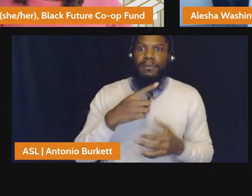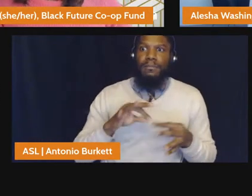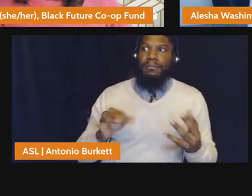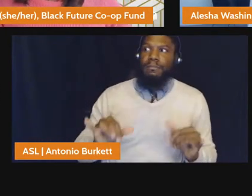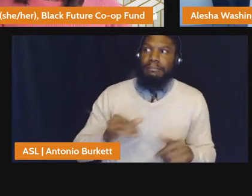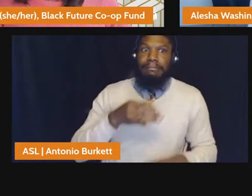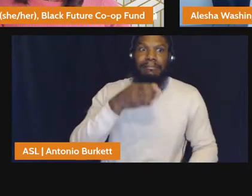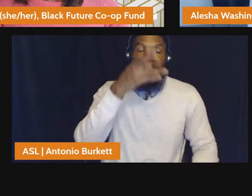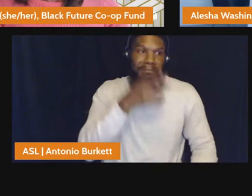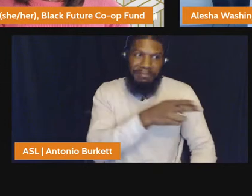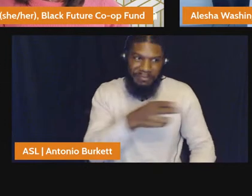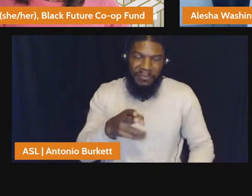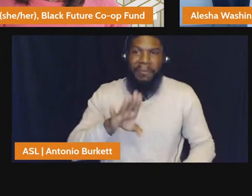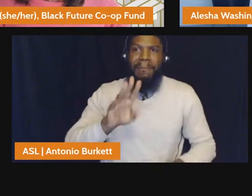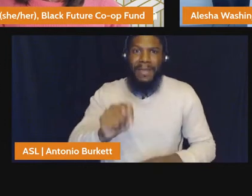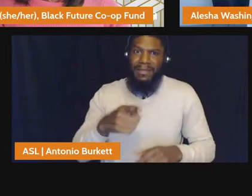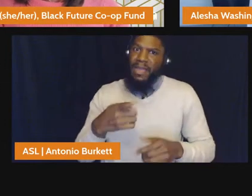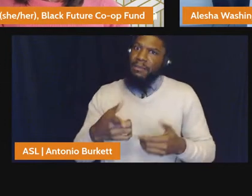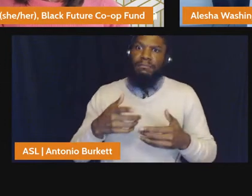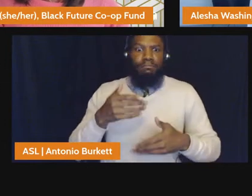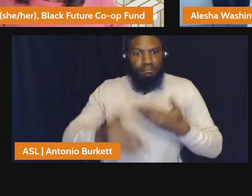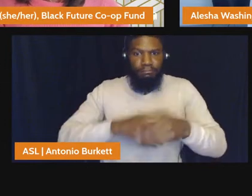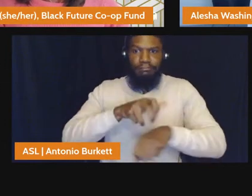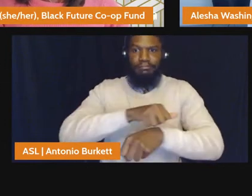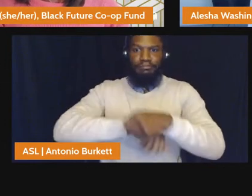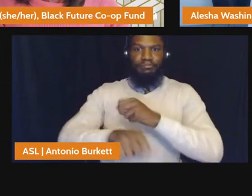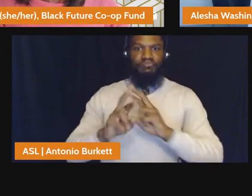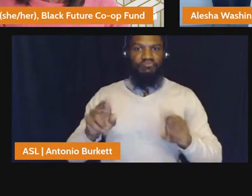They had done the work prior to my arrival,